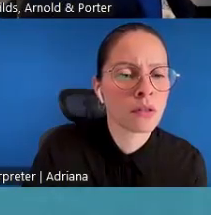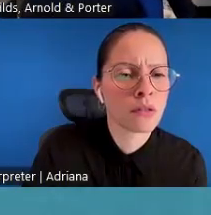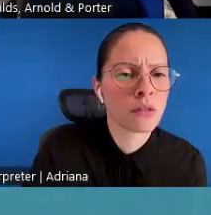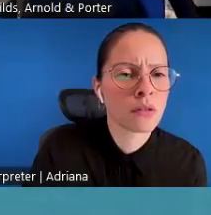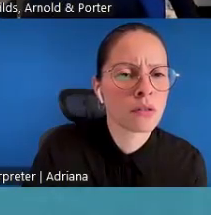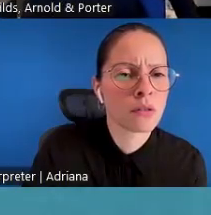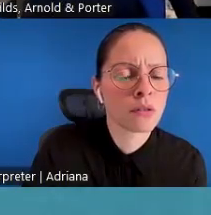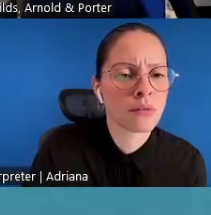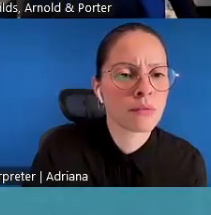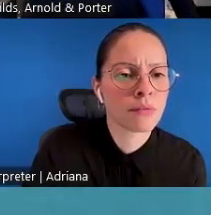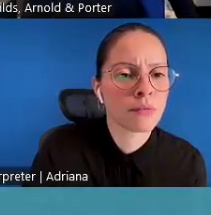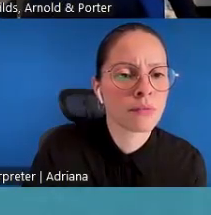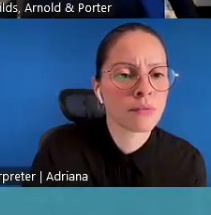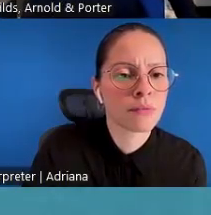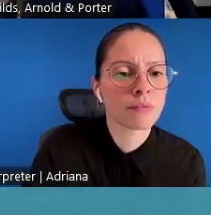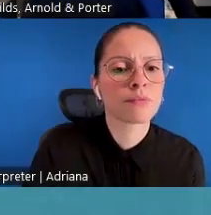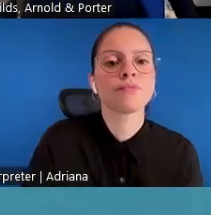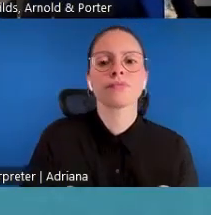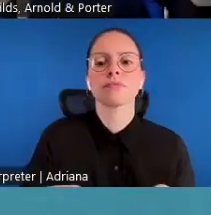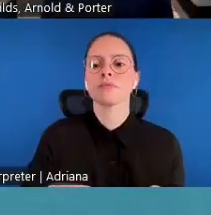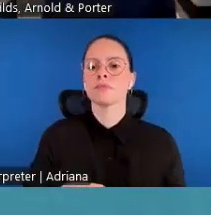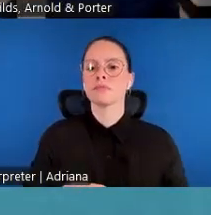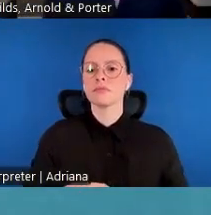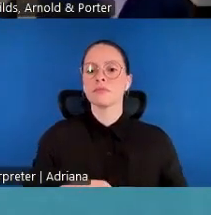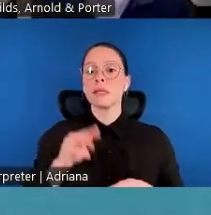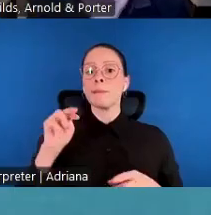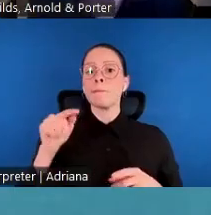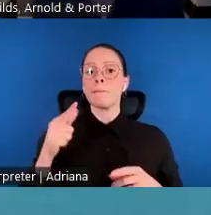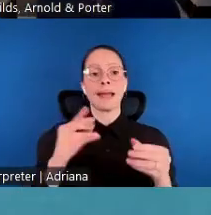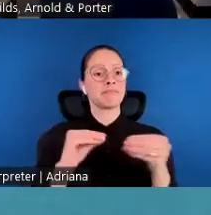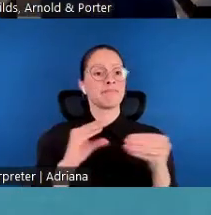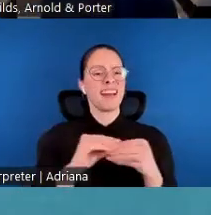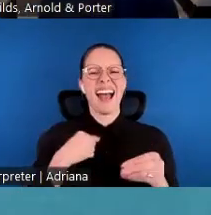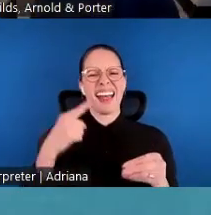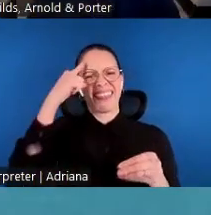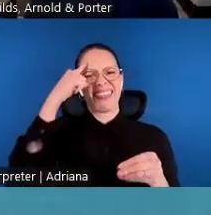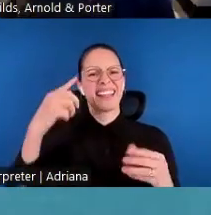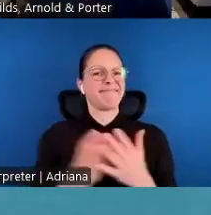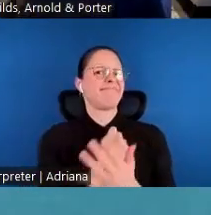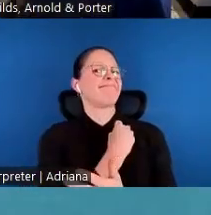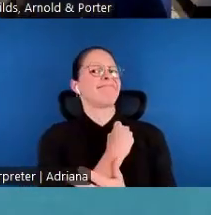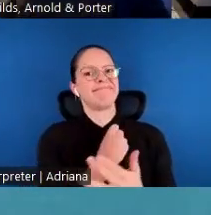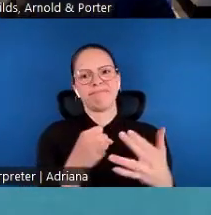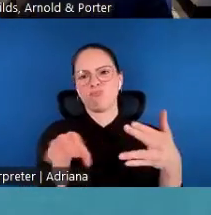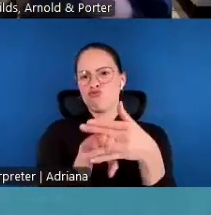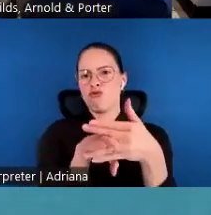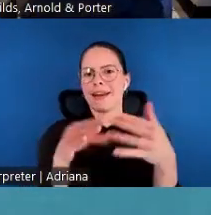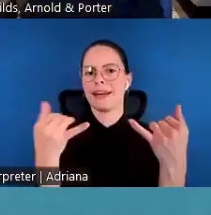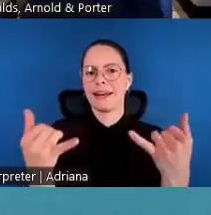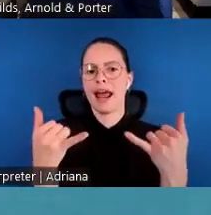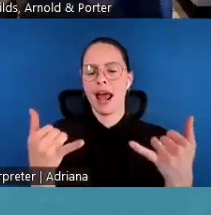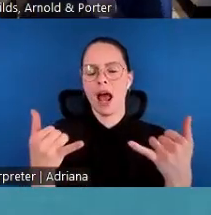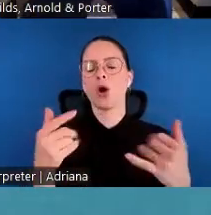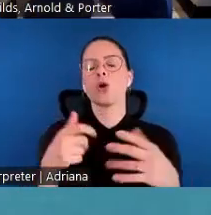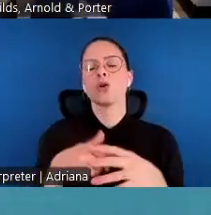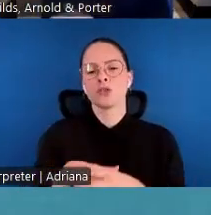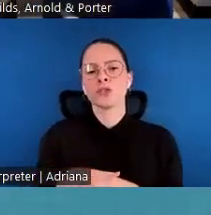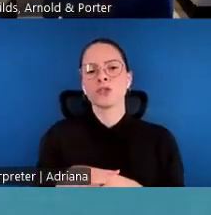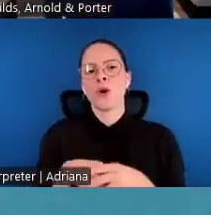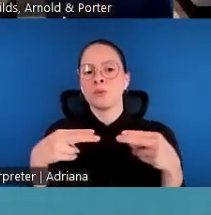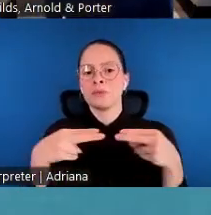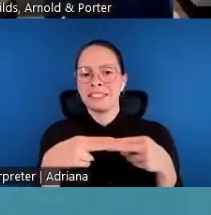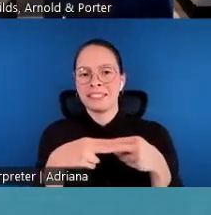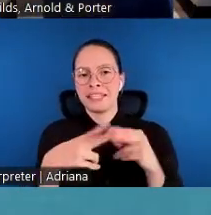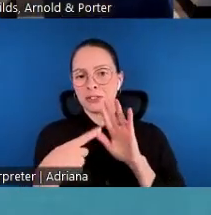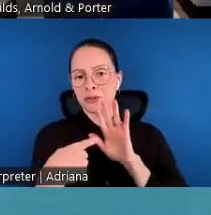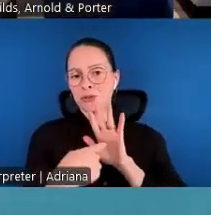I think we're actually going to take our break right now. Ruth and I were just having a side chat. So let's go to the slide that's about the break, because we're